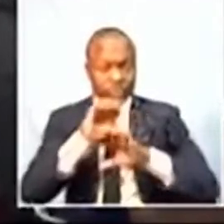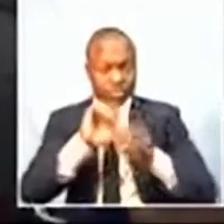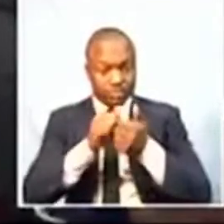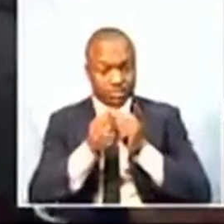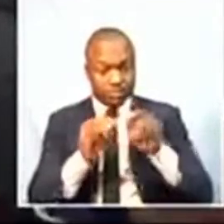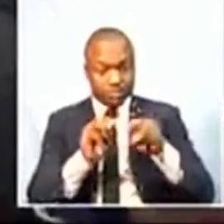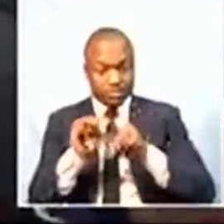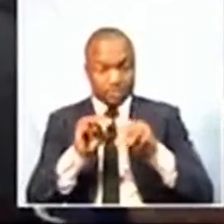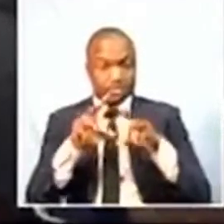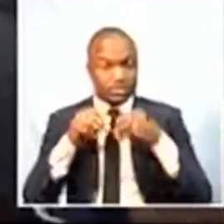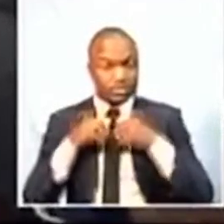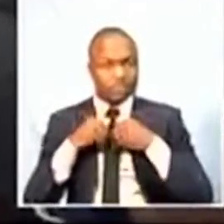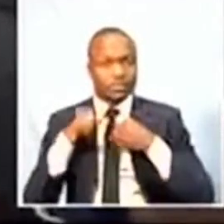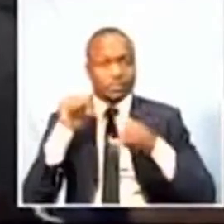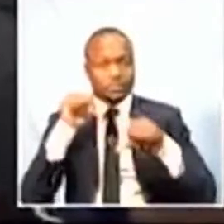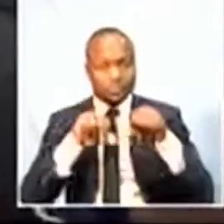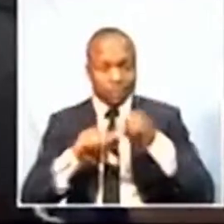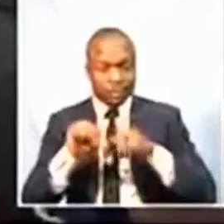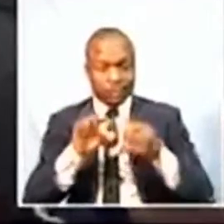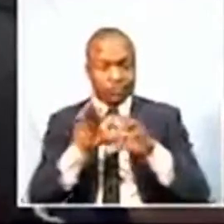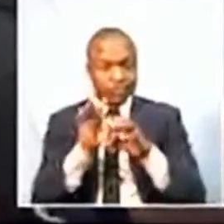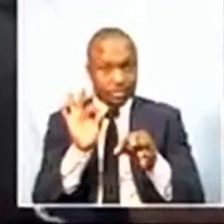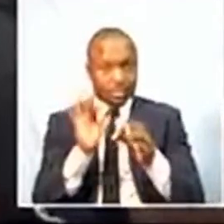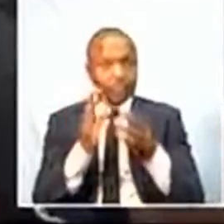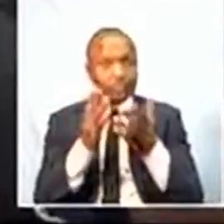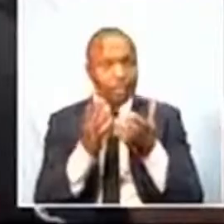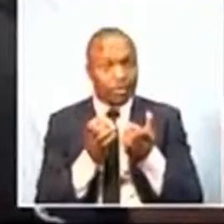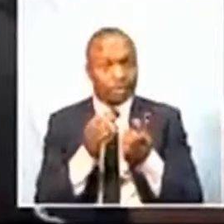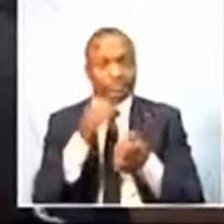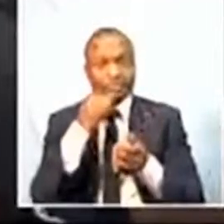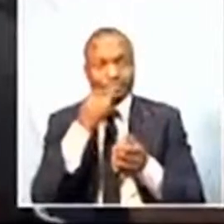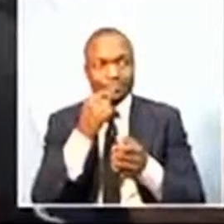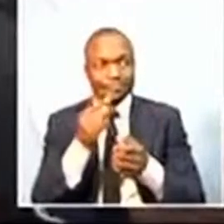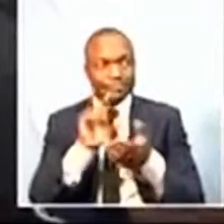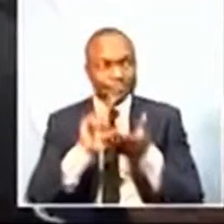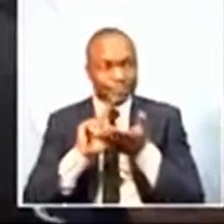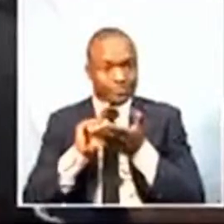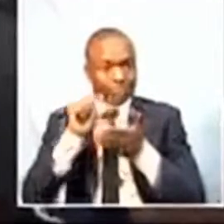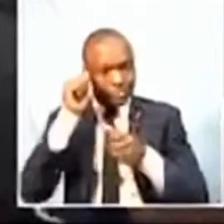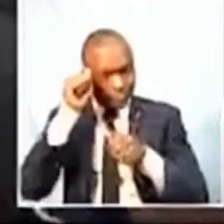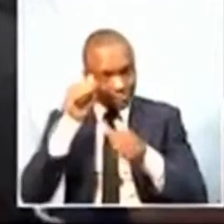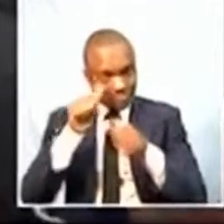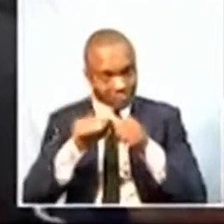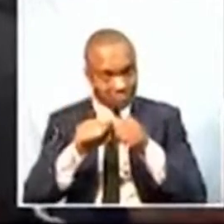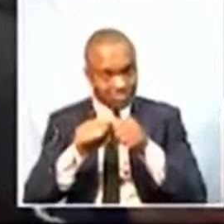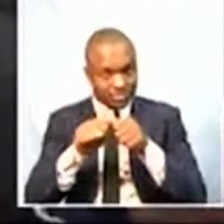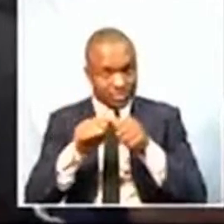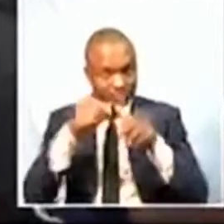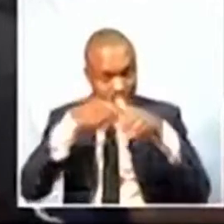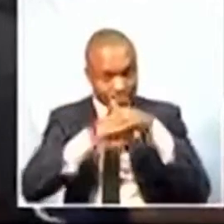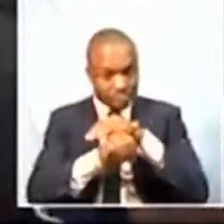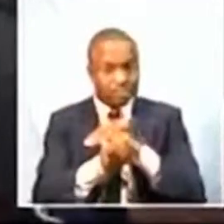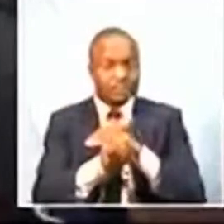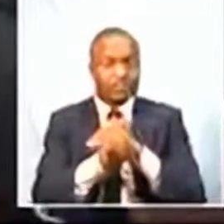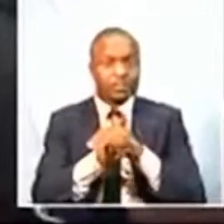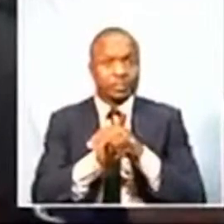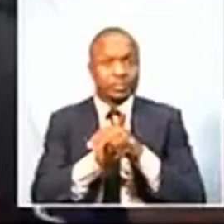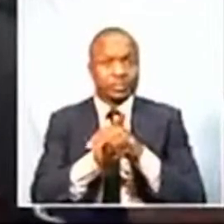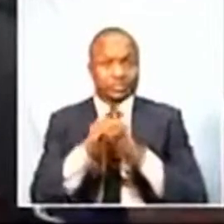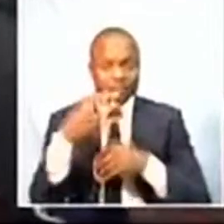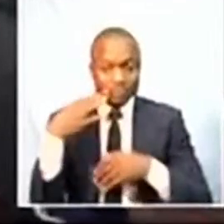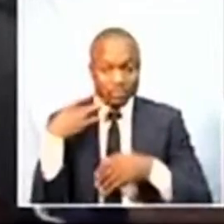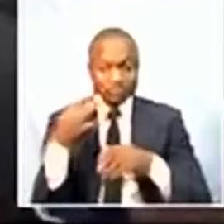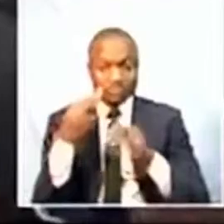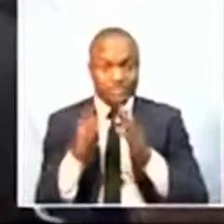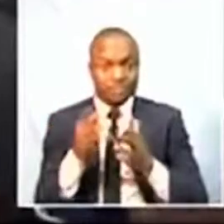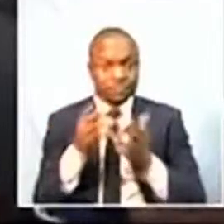management acknowledges the auditor's observation and wishes to state that the loan agreements were entered into between the applicants